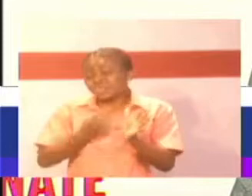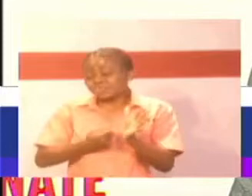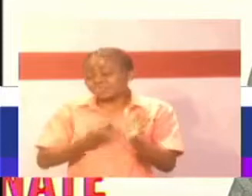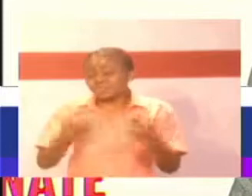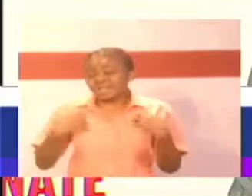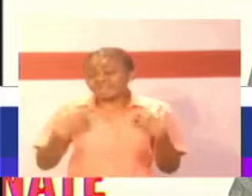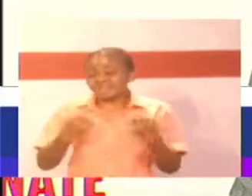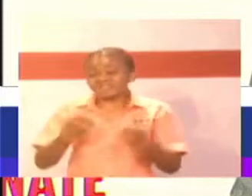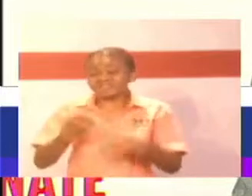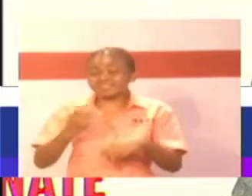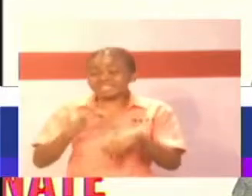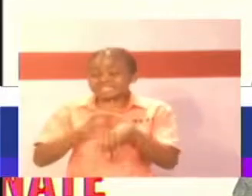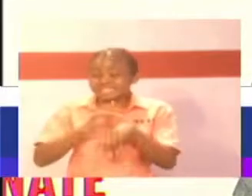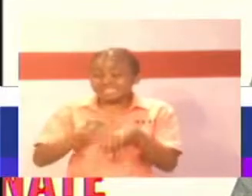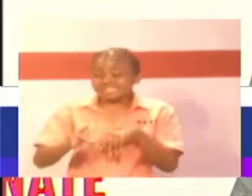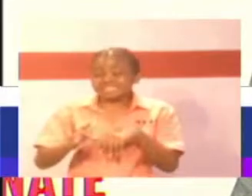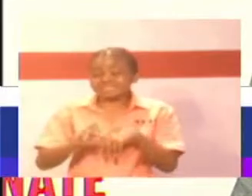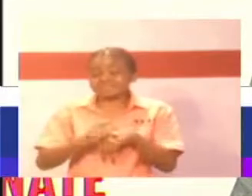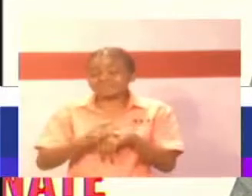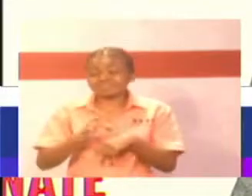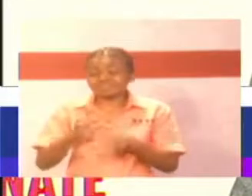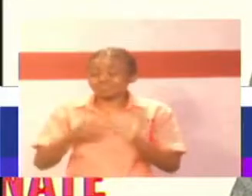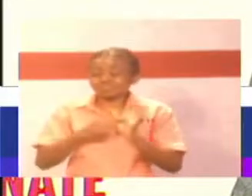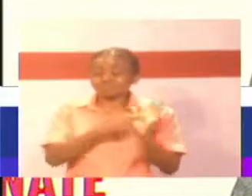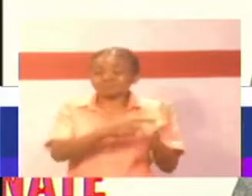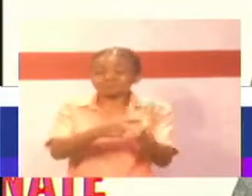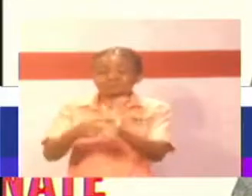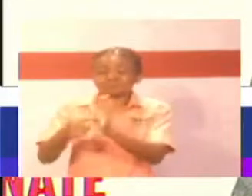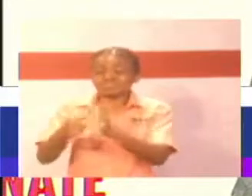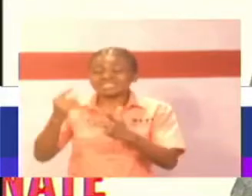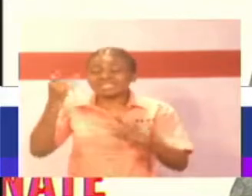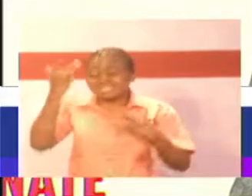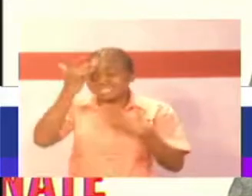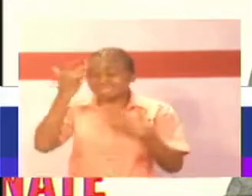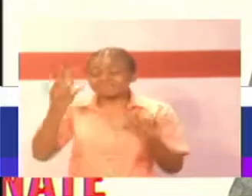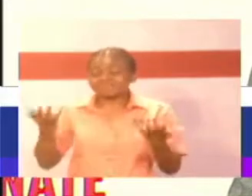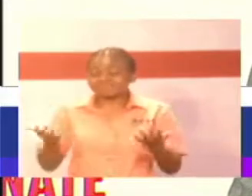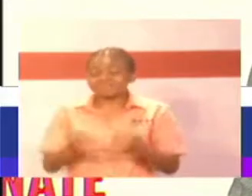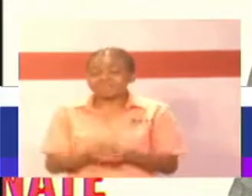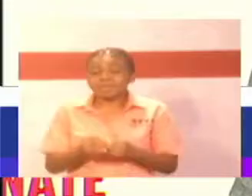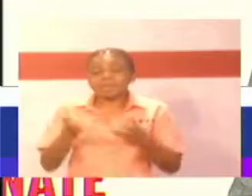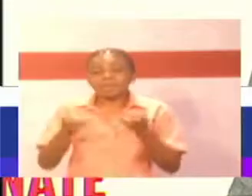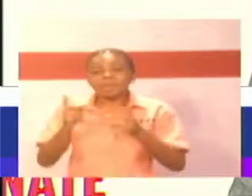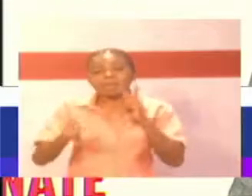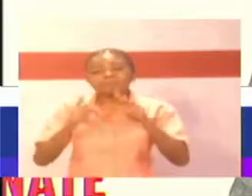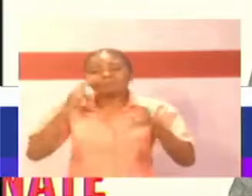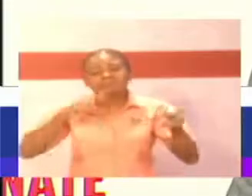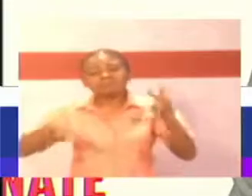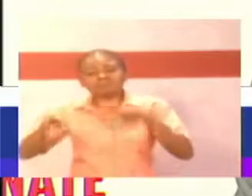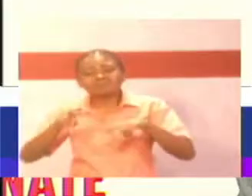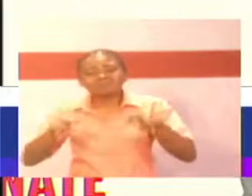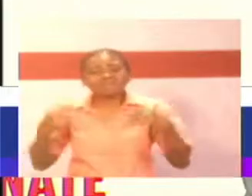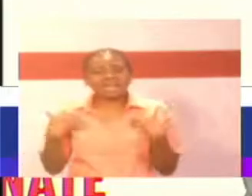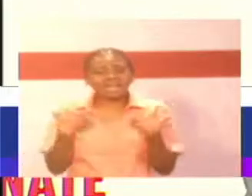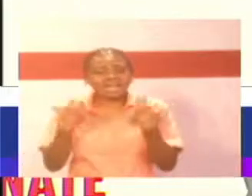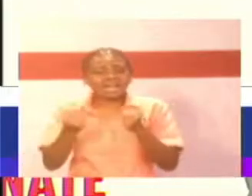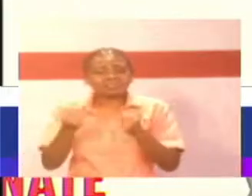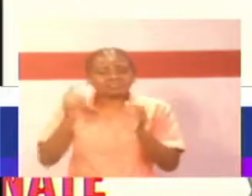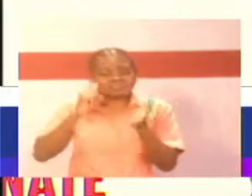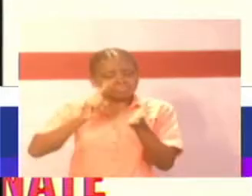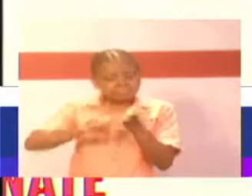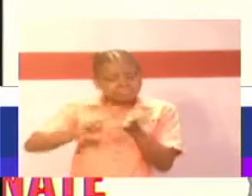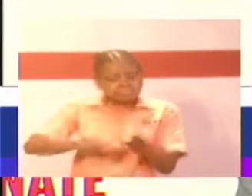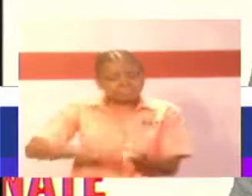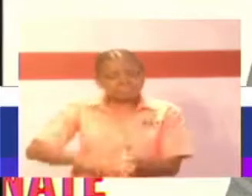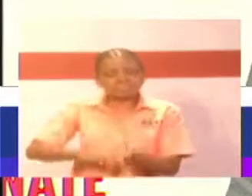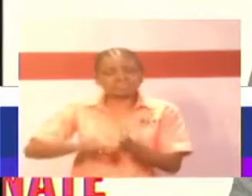we want to encourage persons to be vigilant about their health. Specifically, we want to encourage individuals